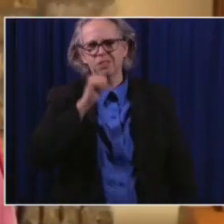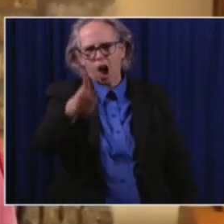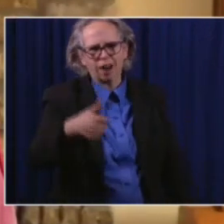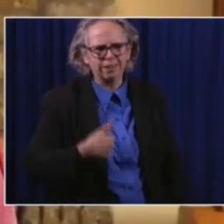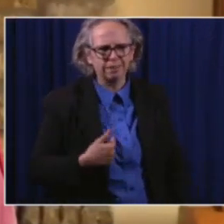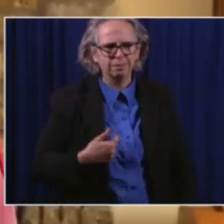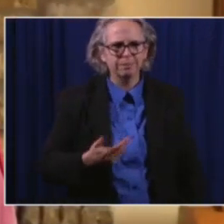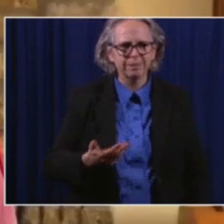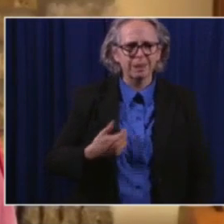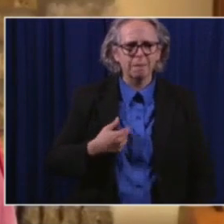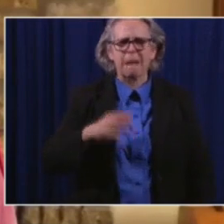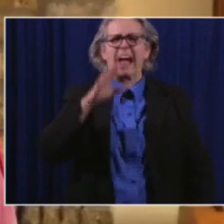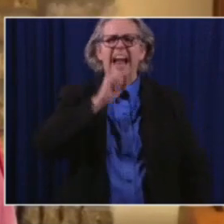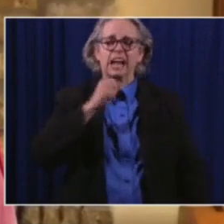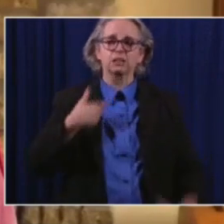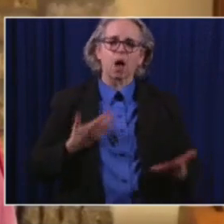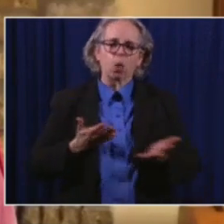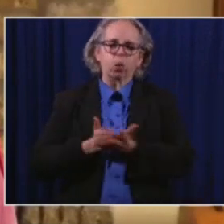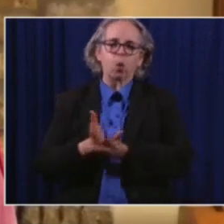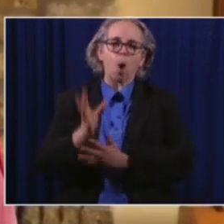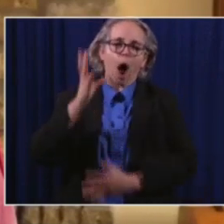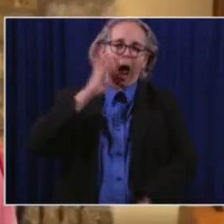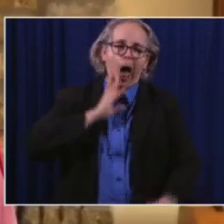not much shocks me anymore.